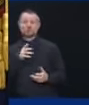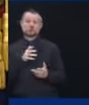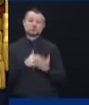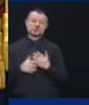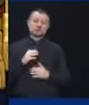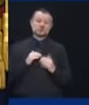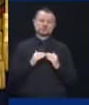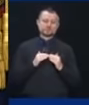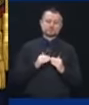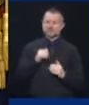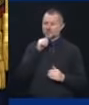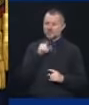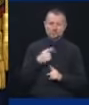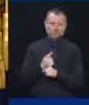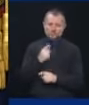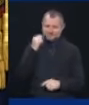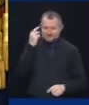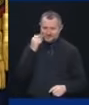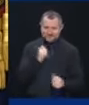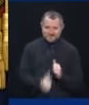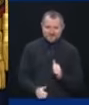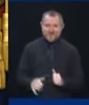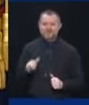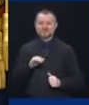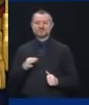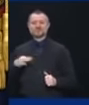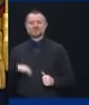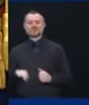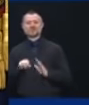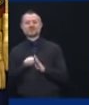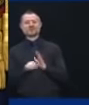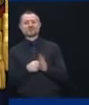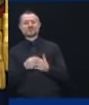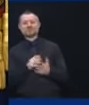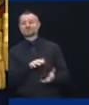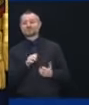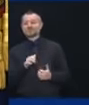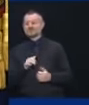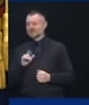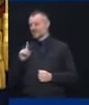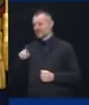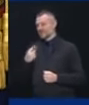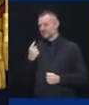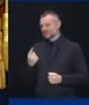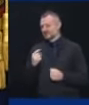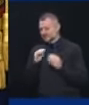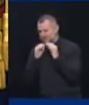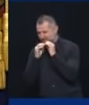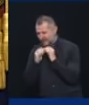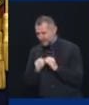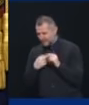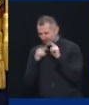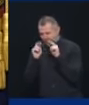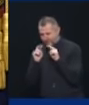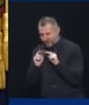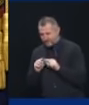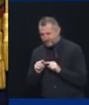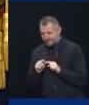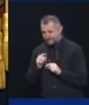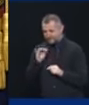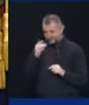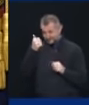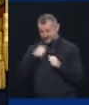revenue for the state. On the pure numbers, by the numbers that I have said for